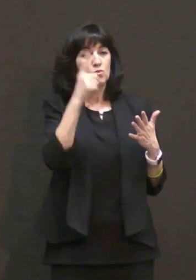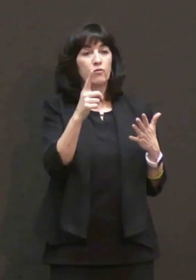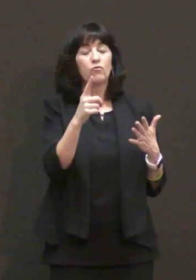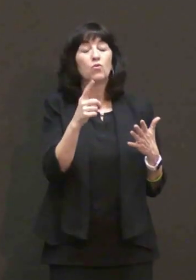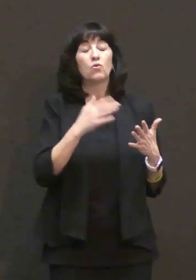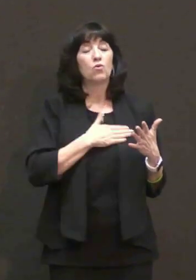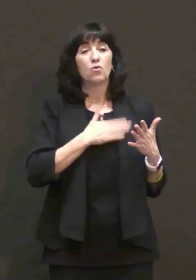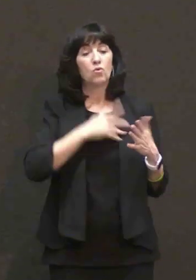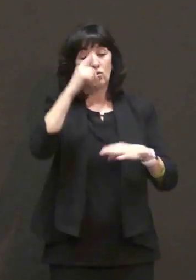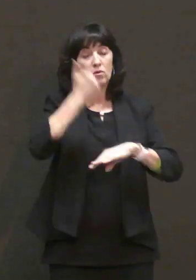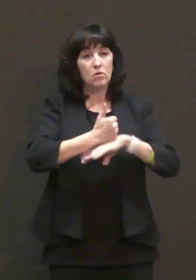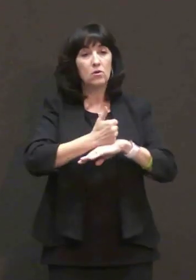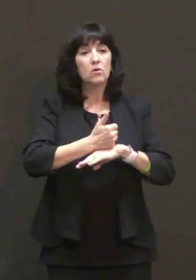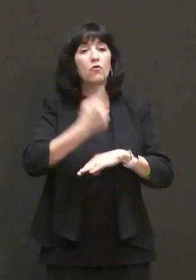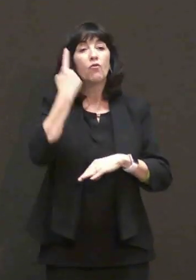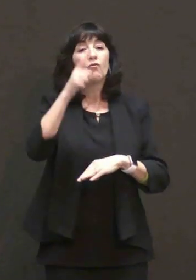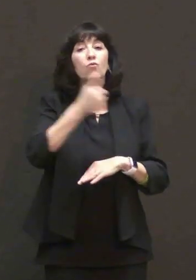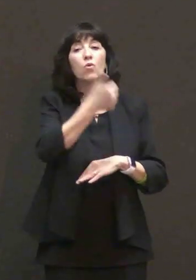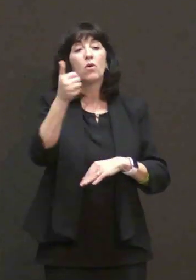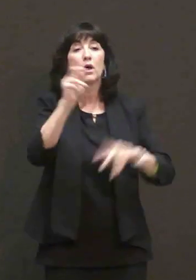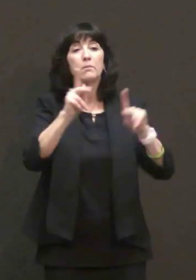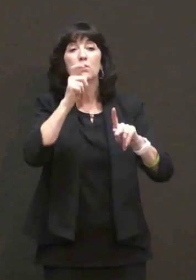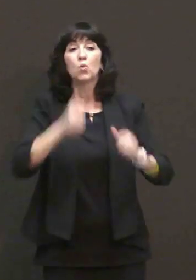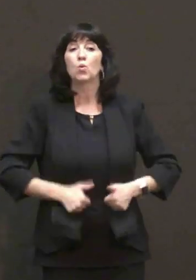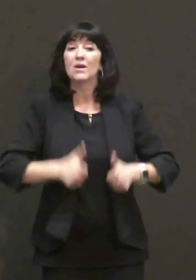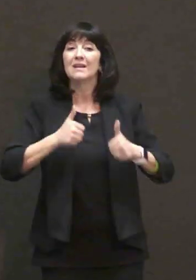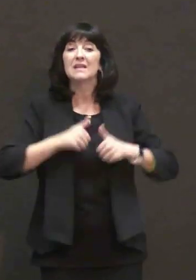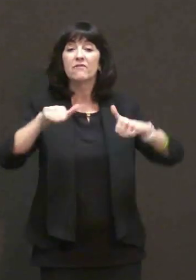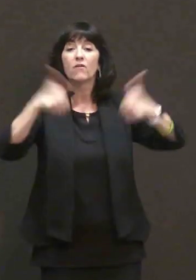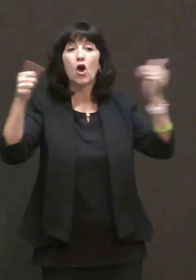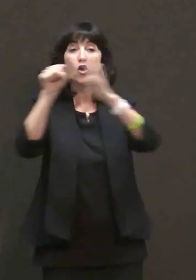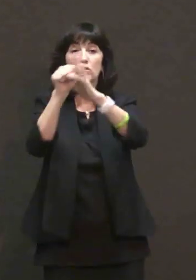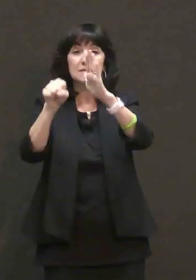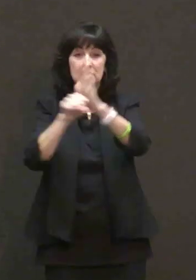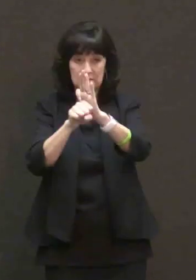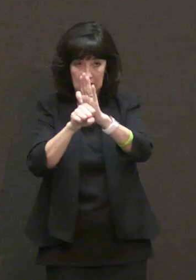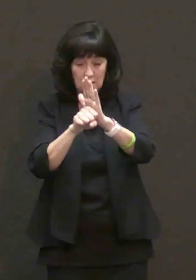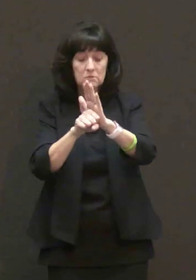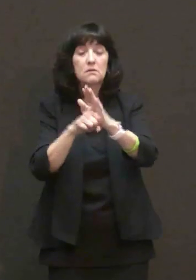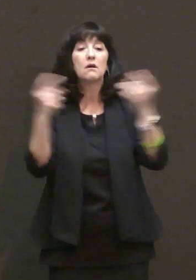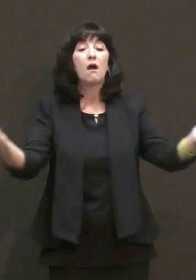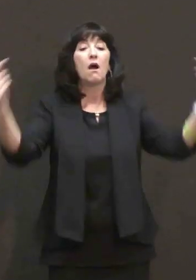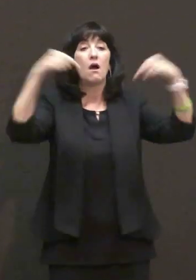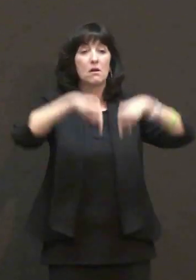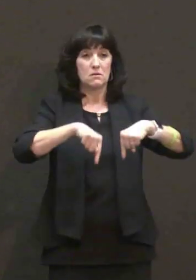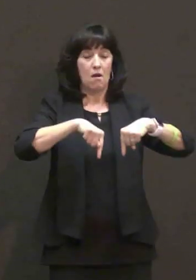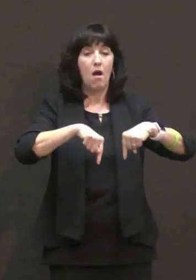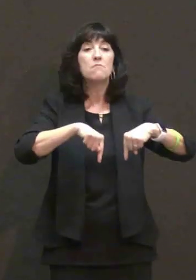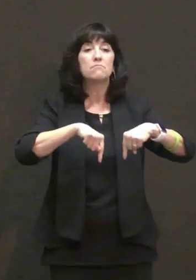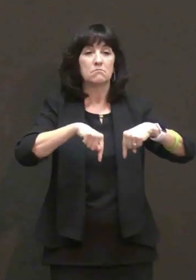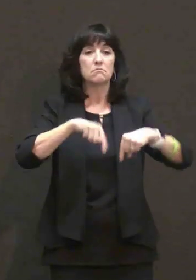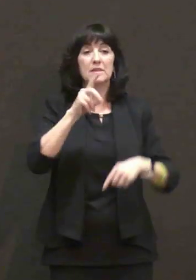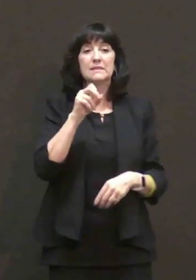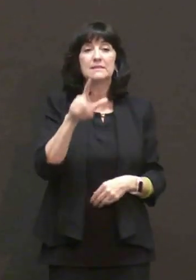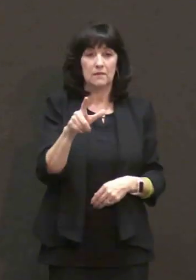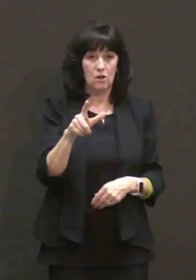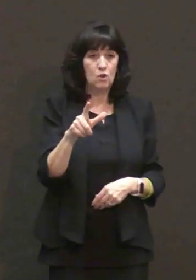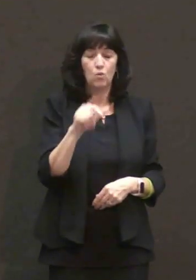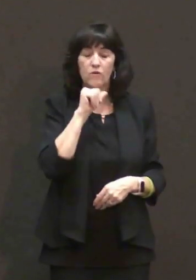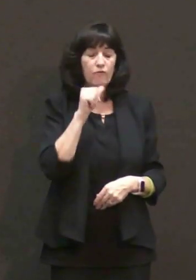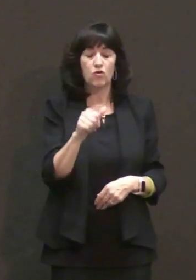non-Delawareans traveling into Delaware for non-essential work.